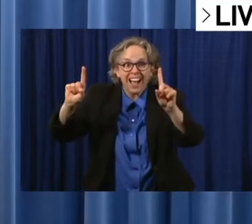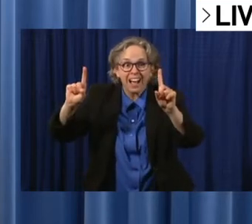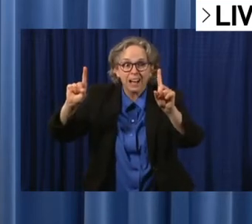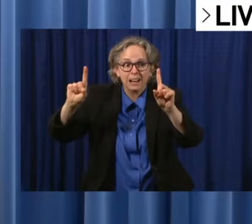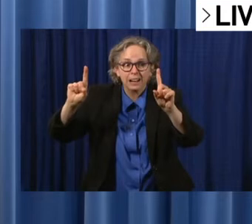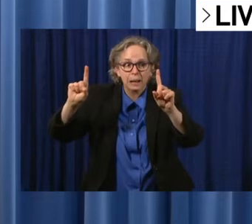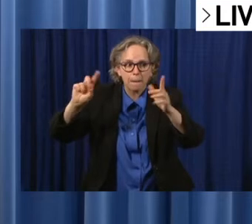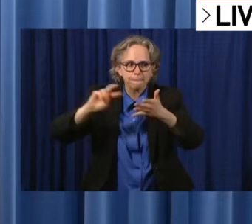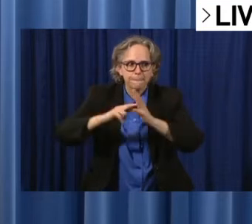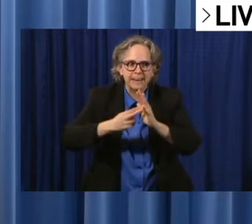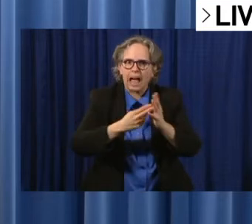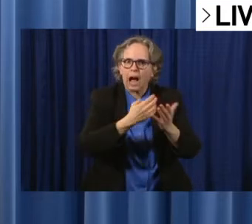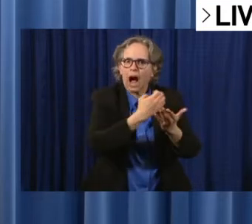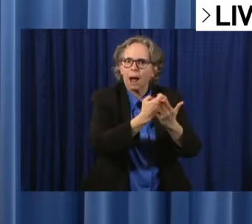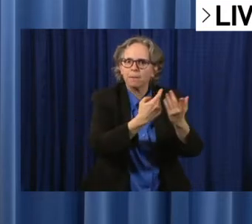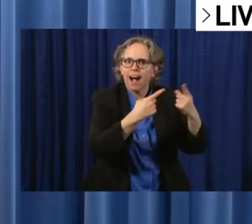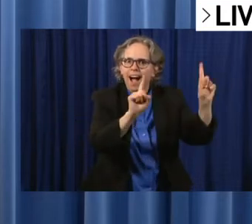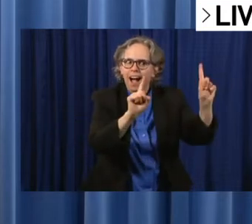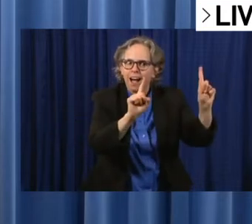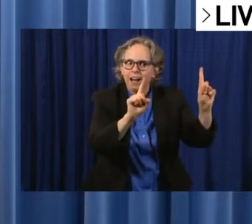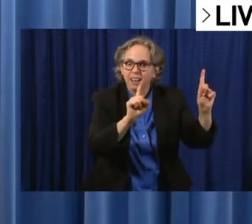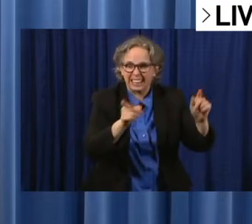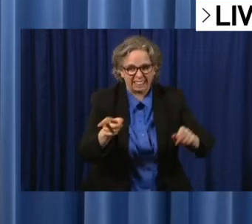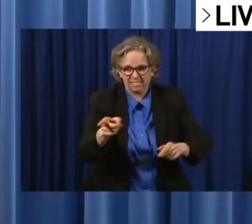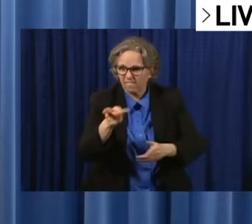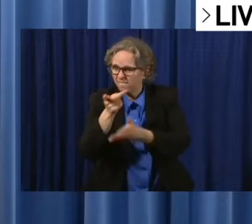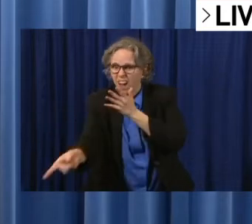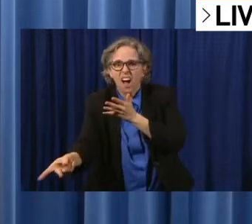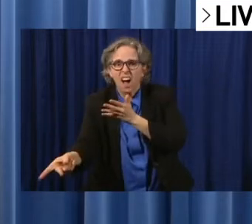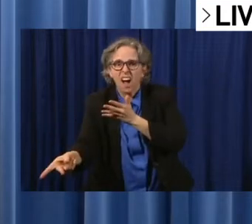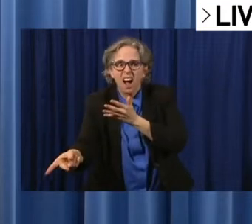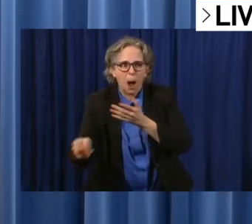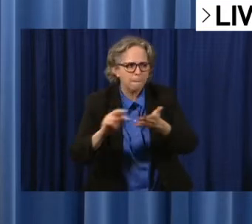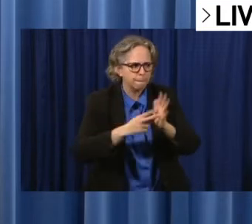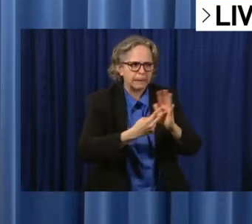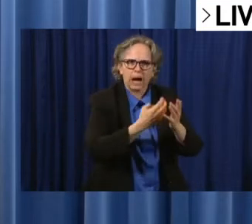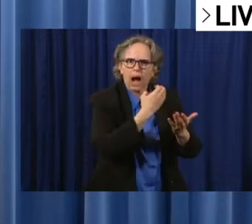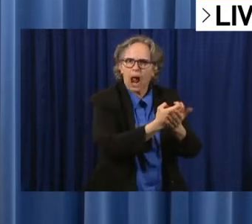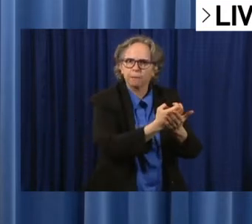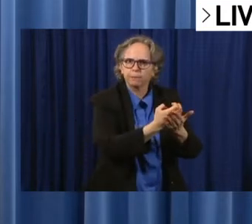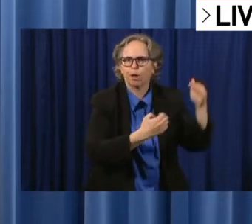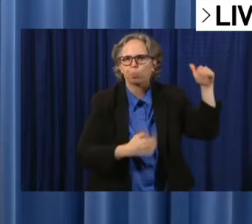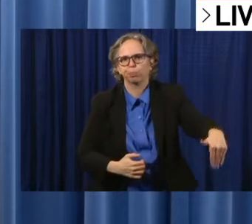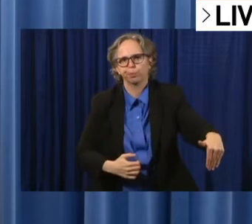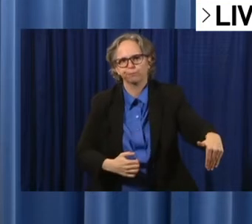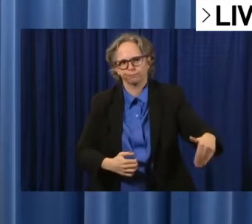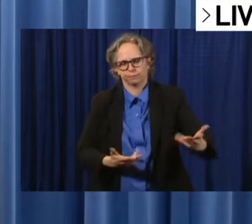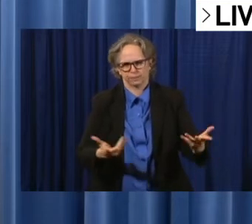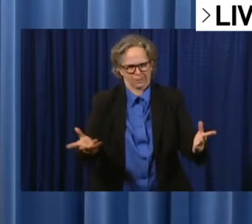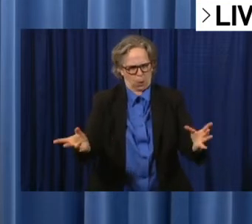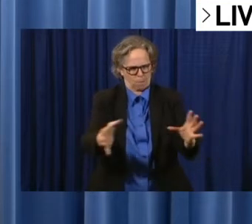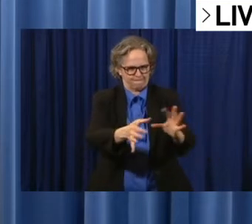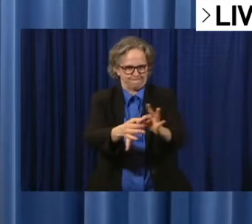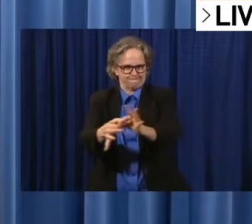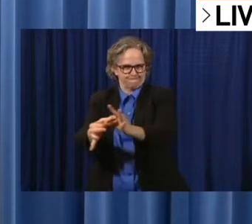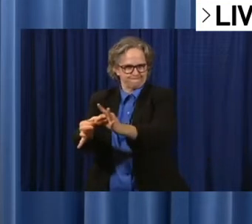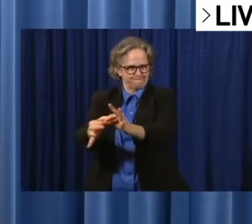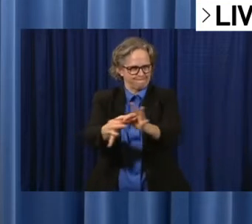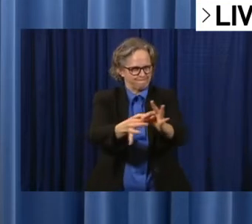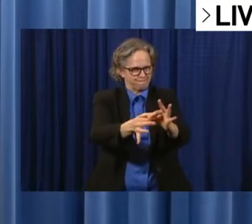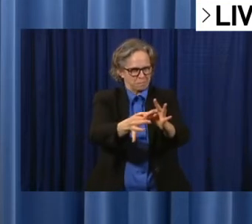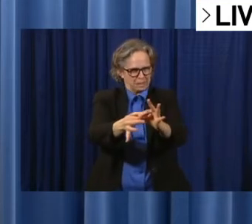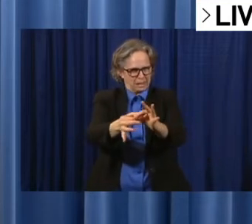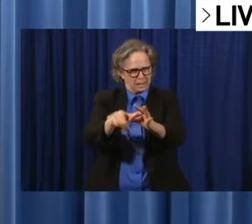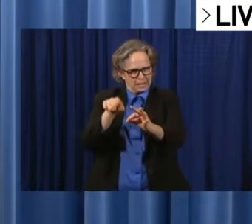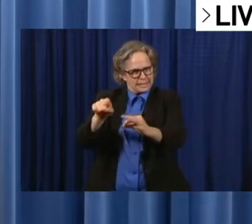in opening up our economy. These two are tied together. You cannot have a successful